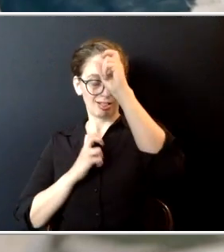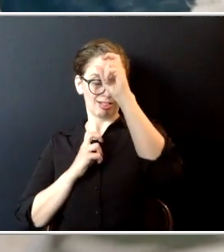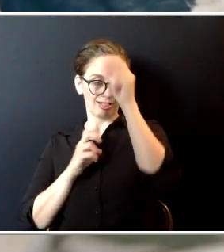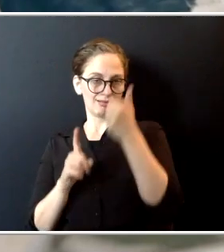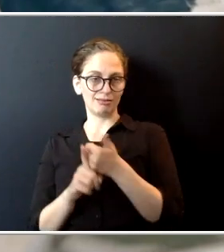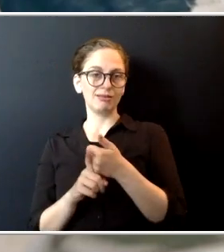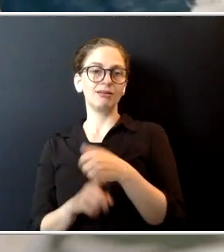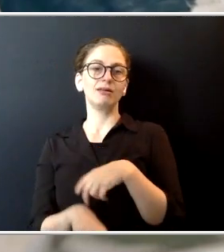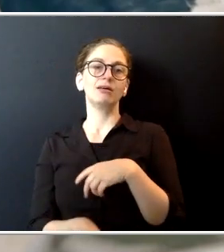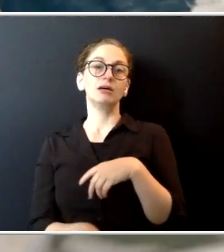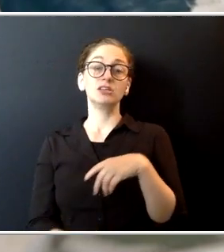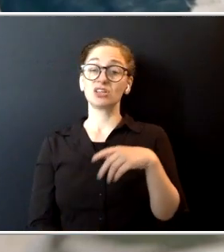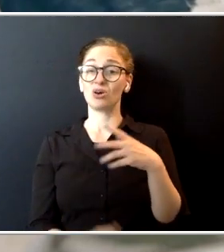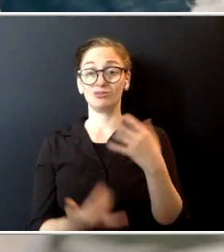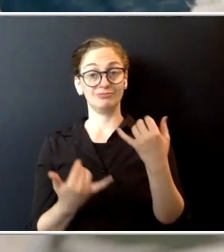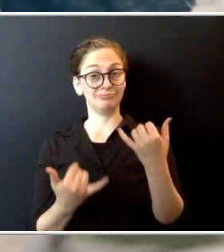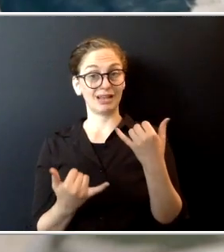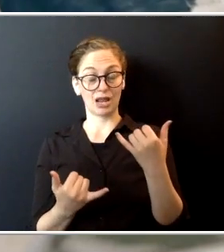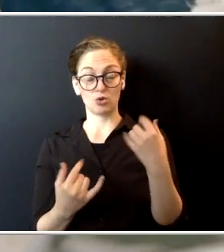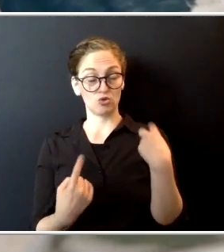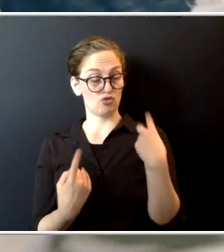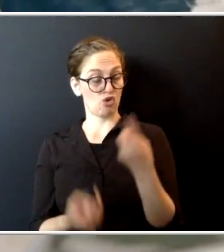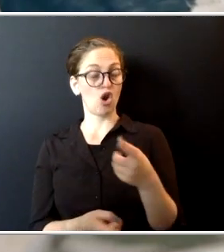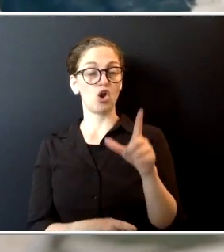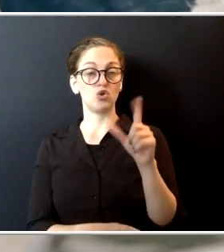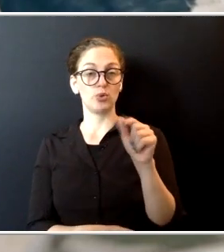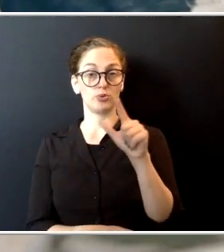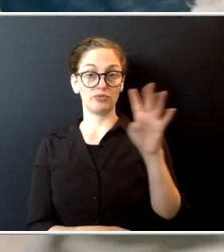2024, there have been a total of